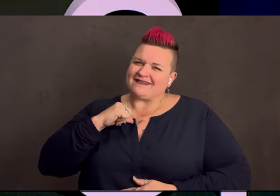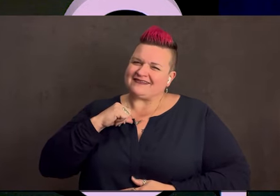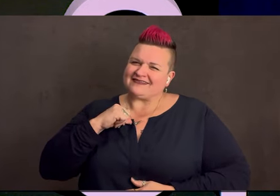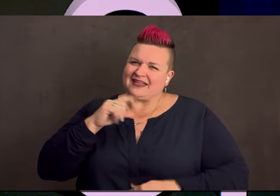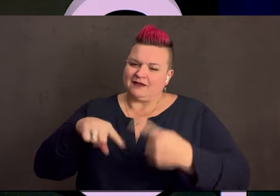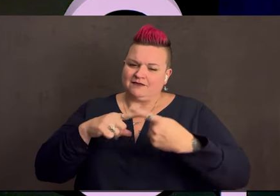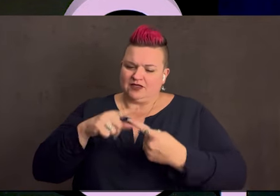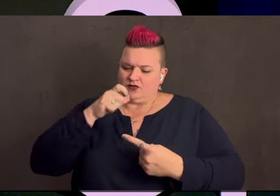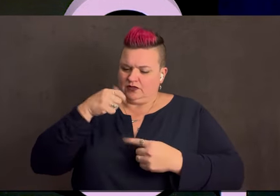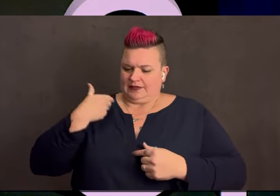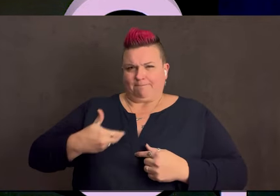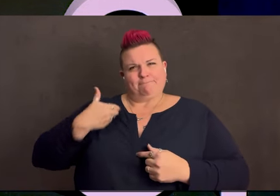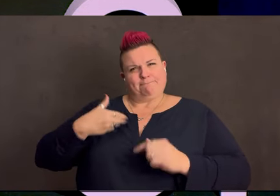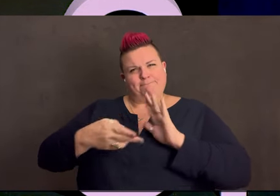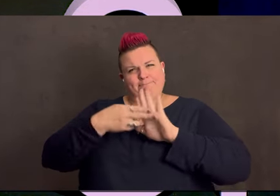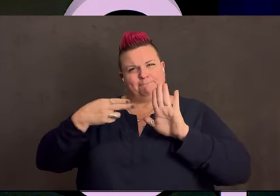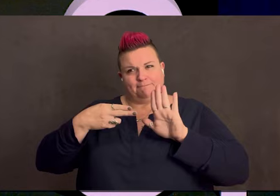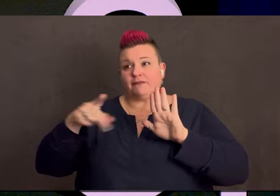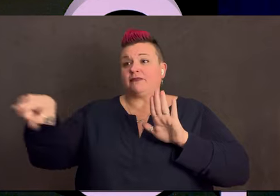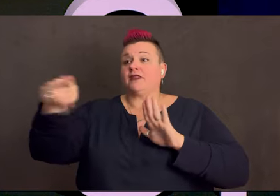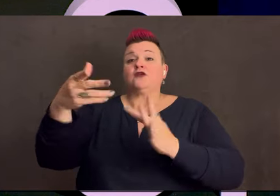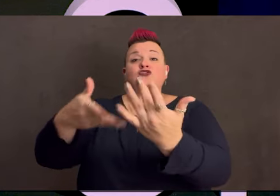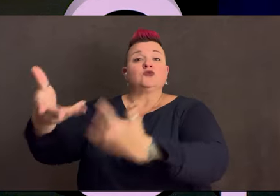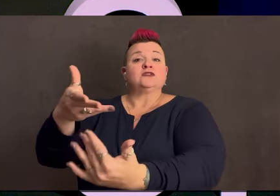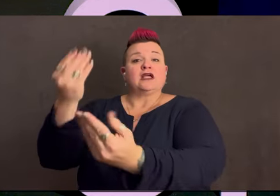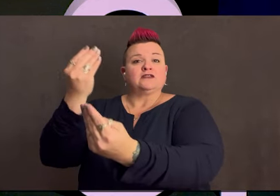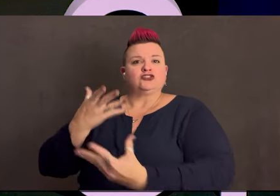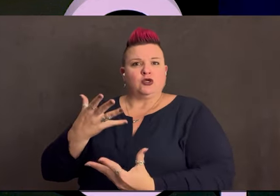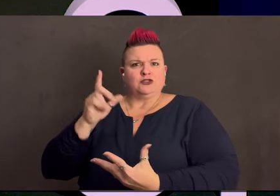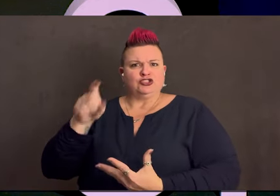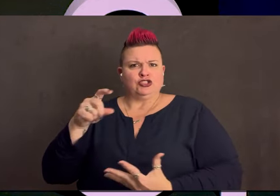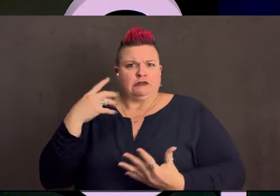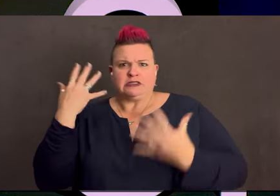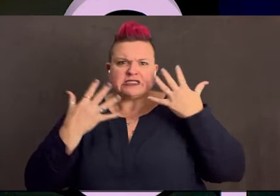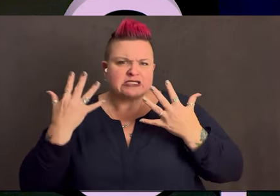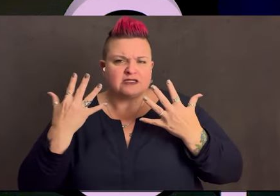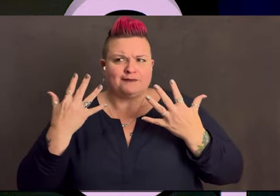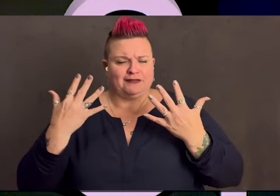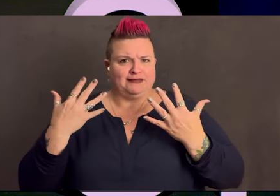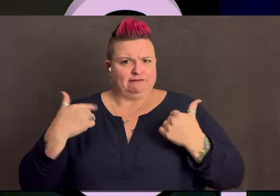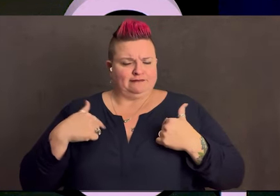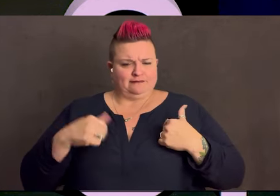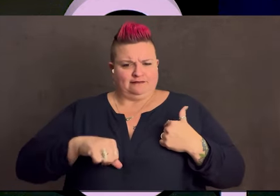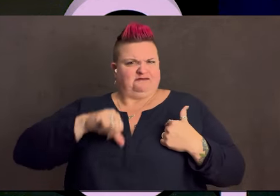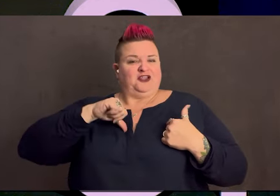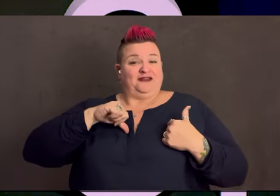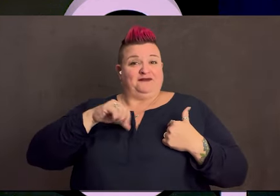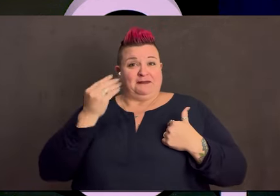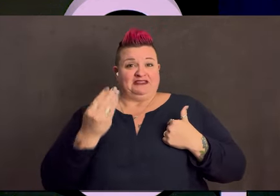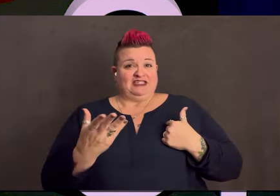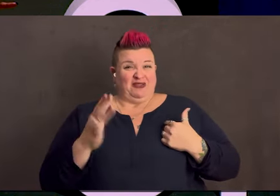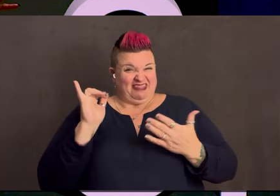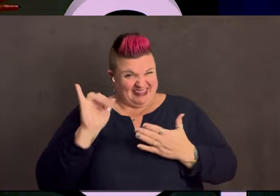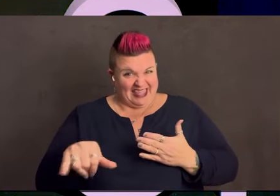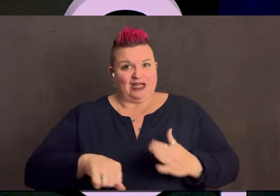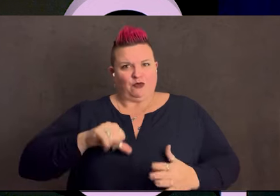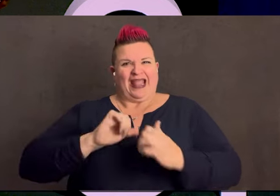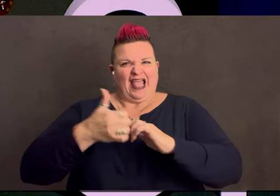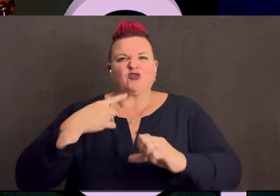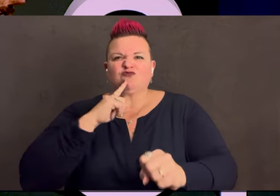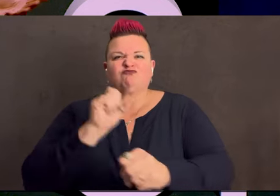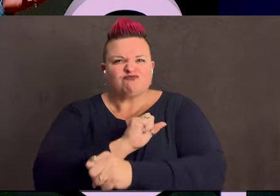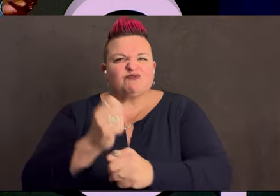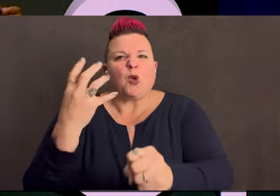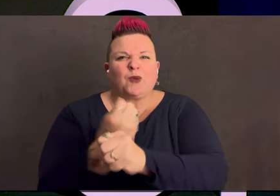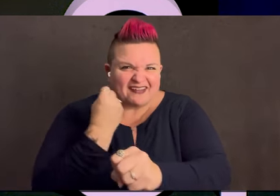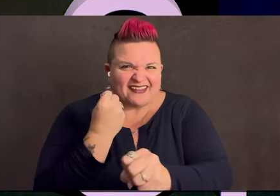Pride in the parts of my identity society has told me to be most ashamed of. And spoiler alert, that kind of pride is how you win at